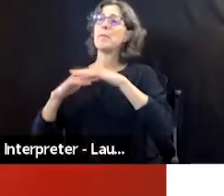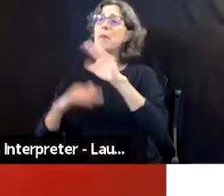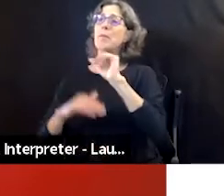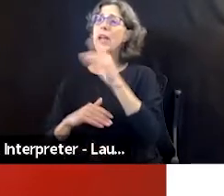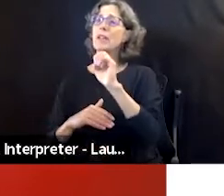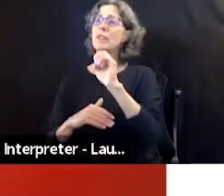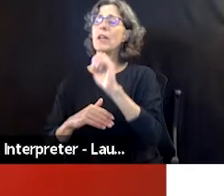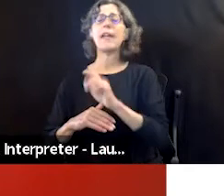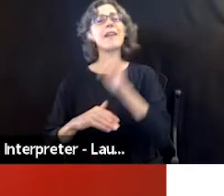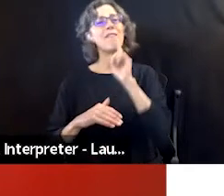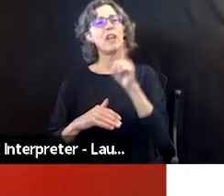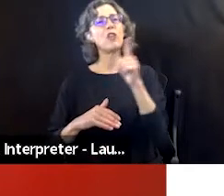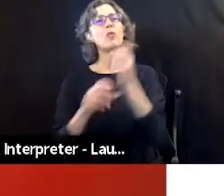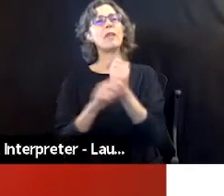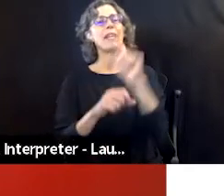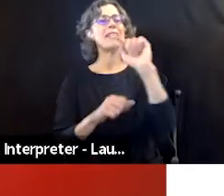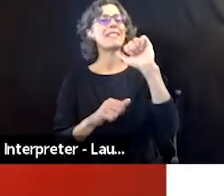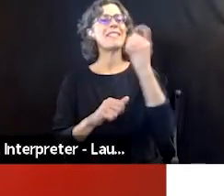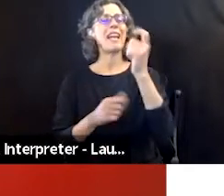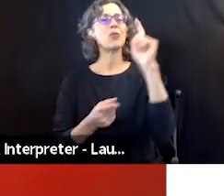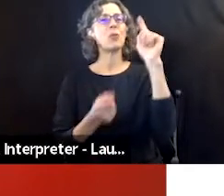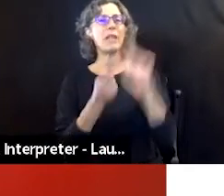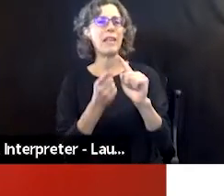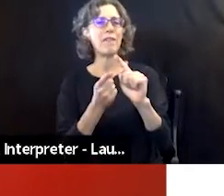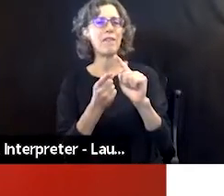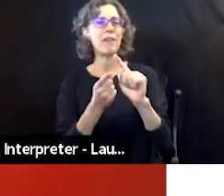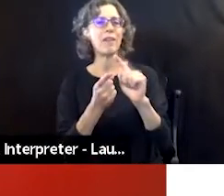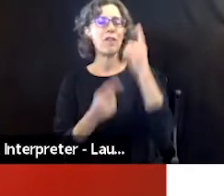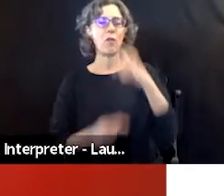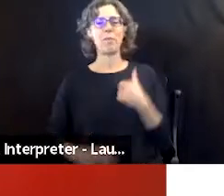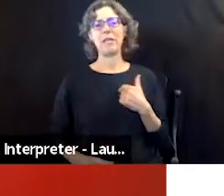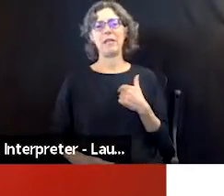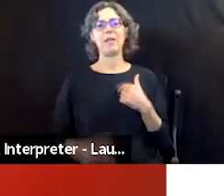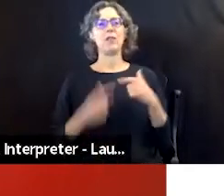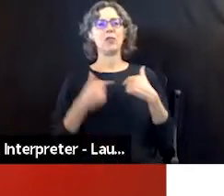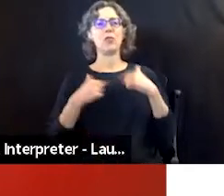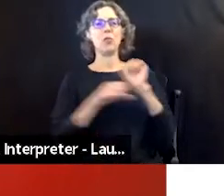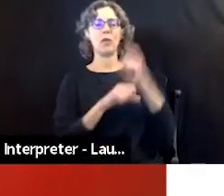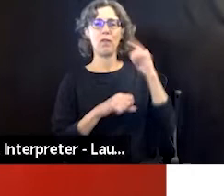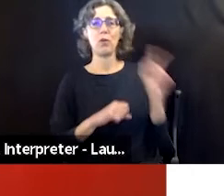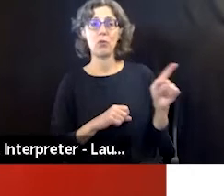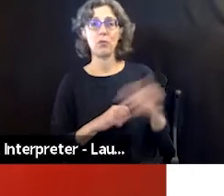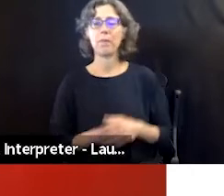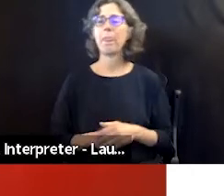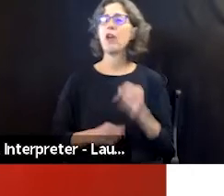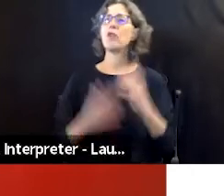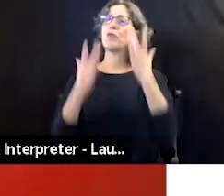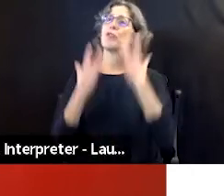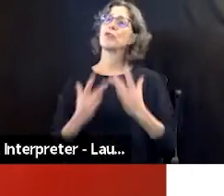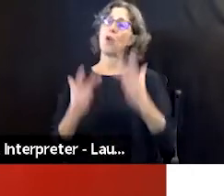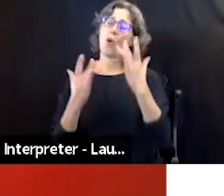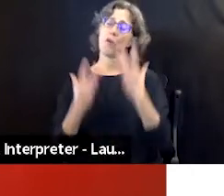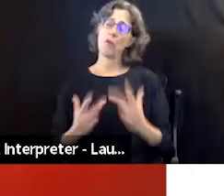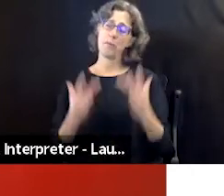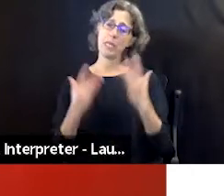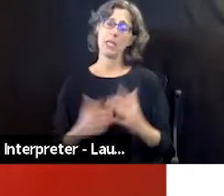get tax relief for hiring and paying me sub-minimum wages. You feel sorry for me.